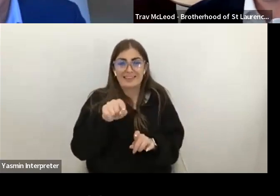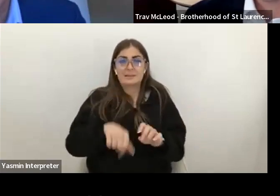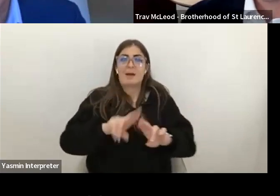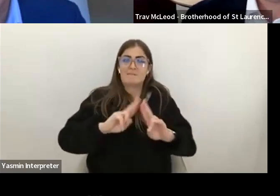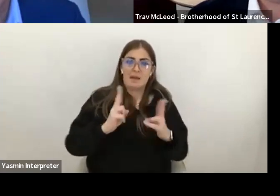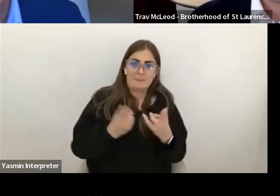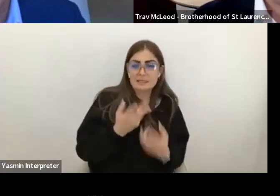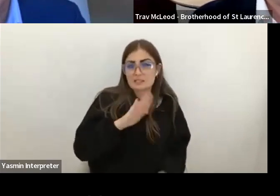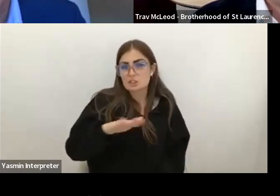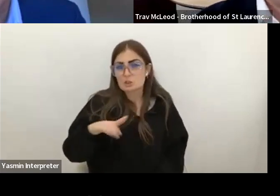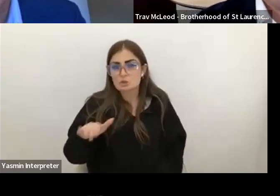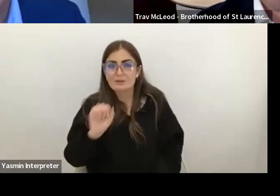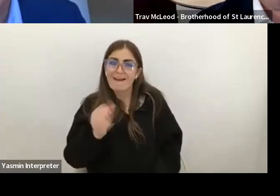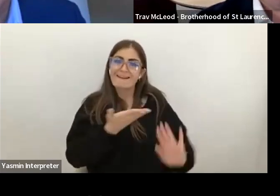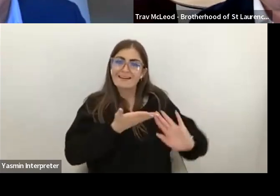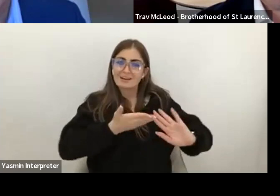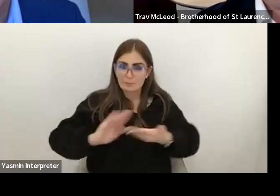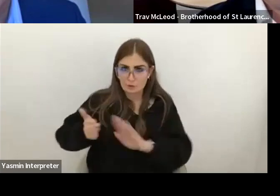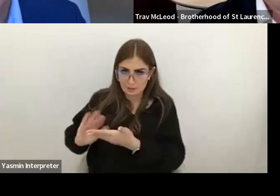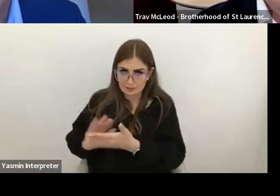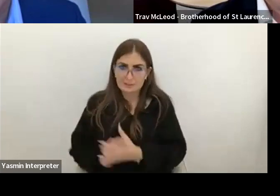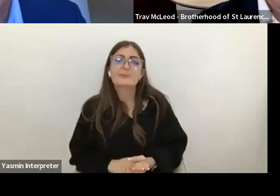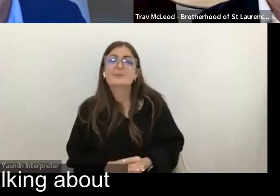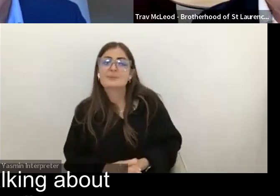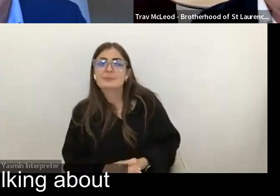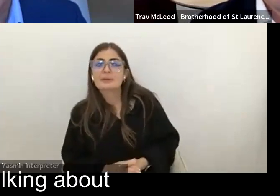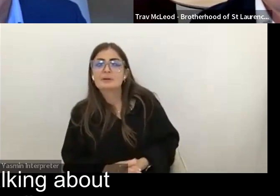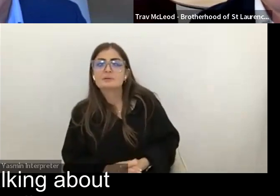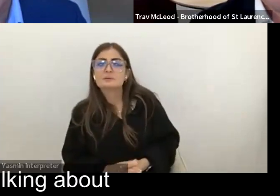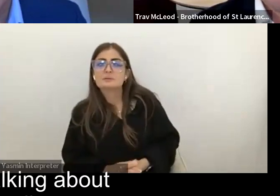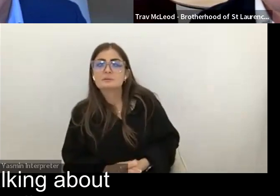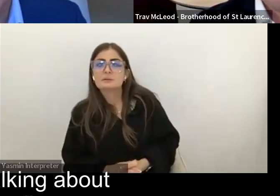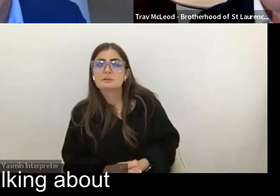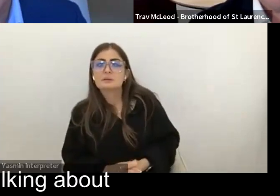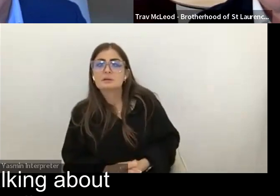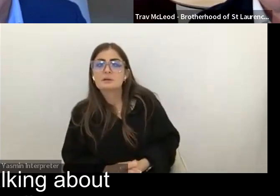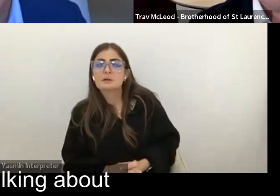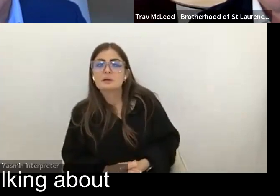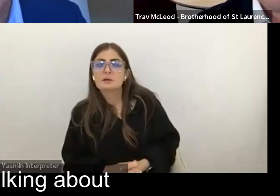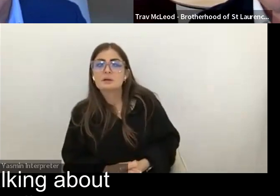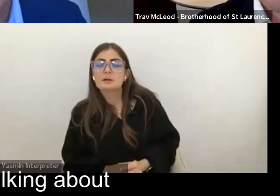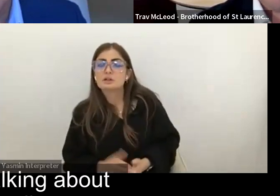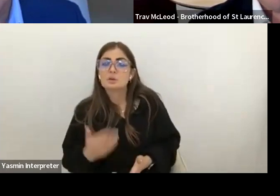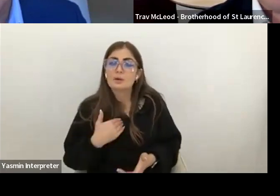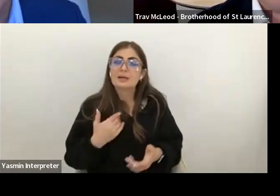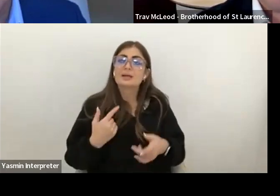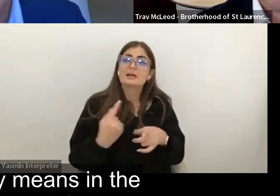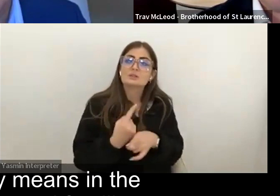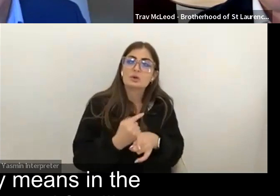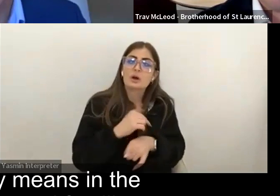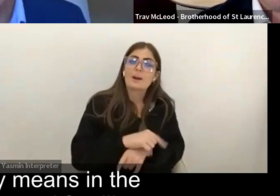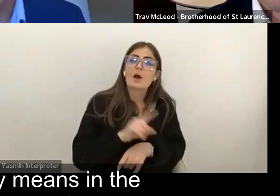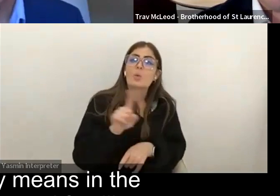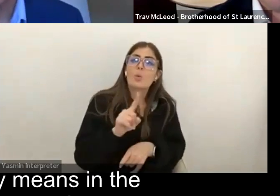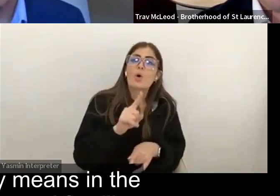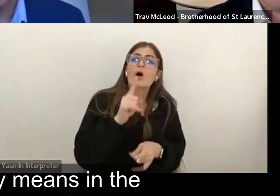families, children, and communities. So we're talking about what this actually means what it